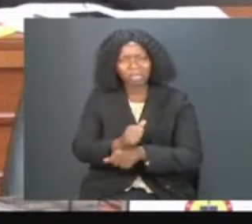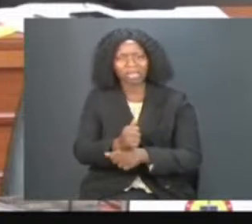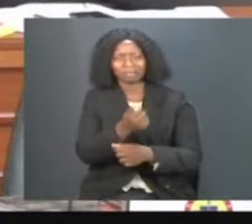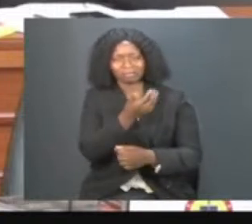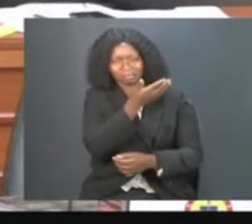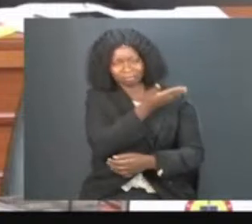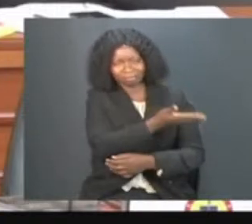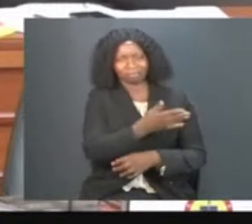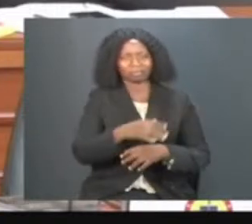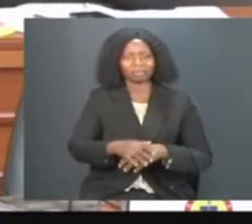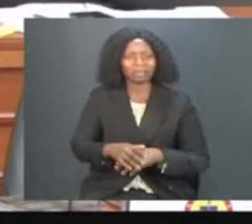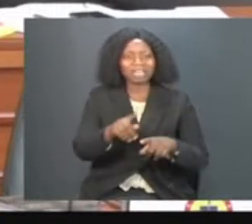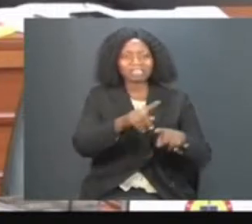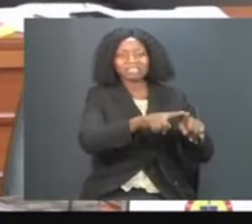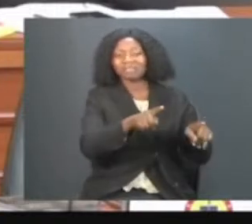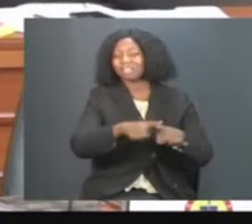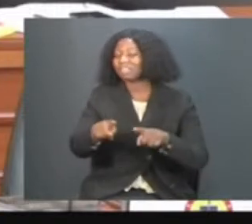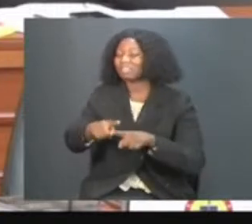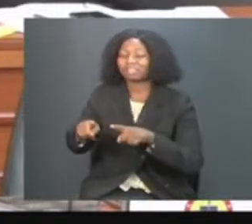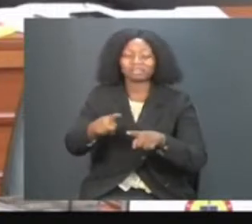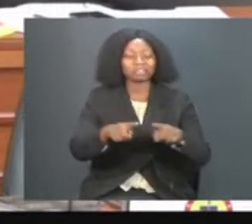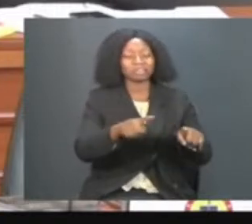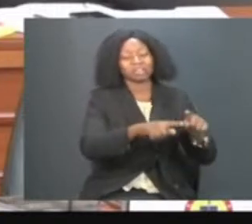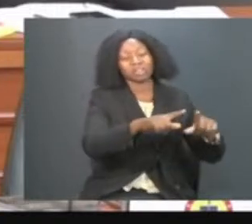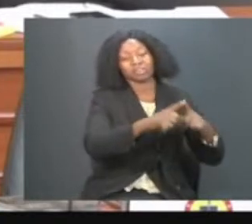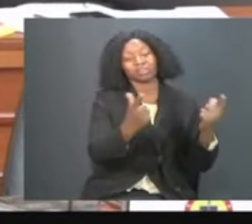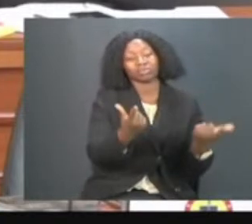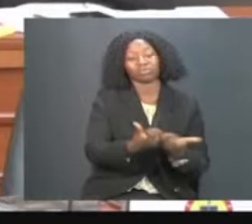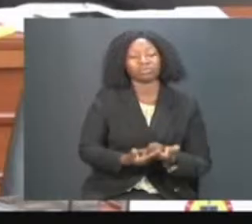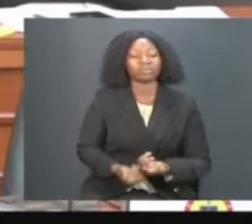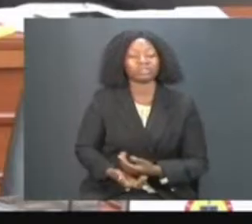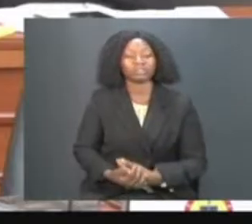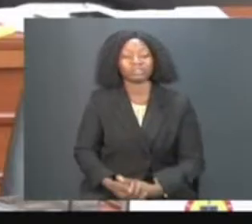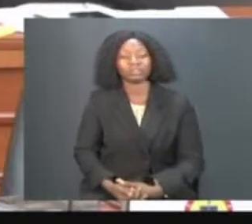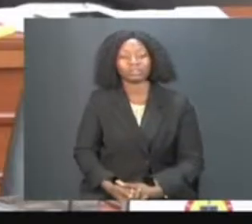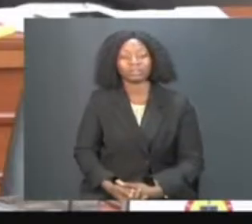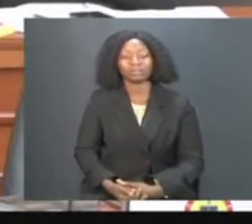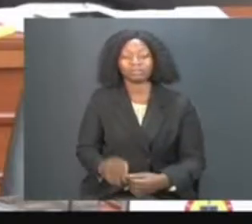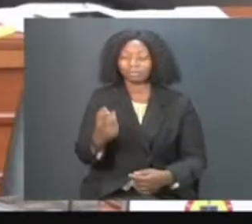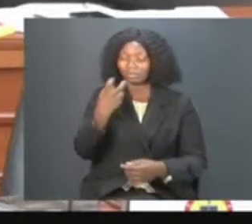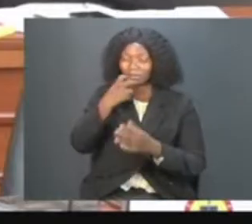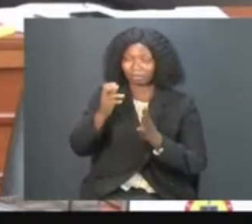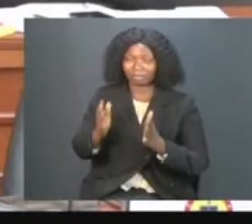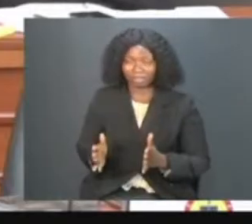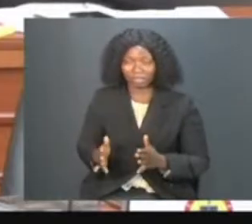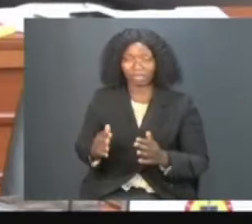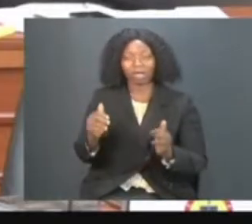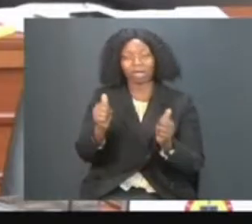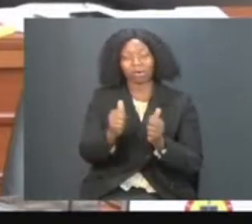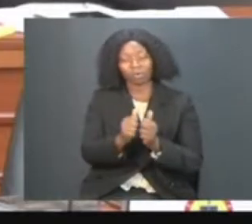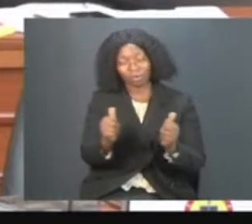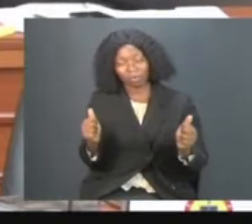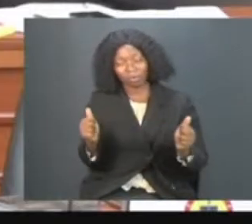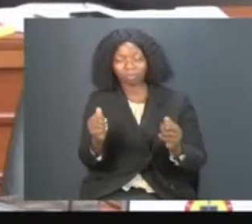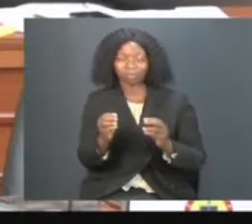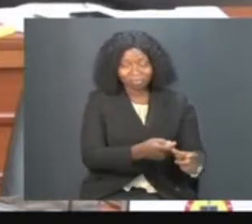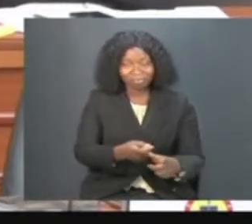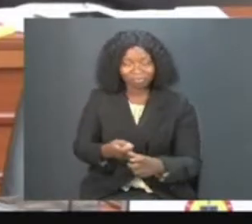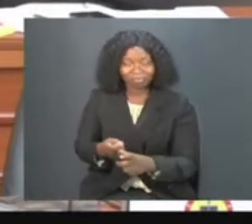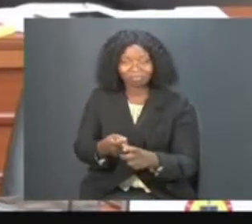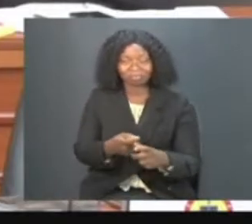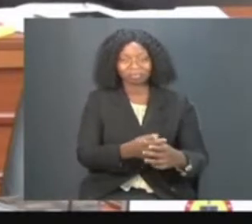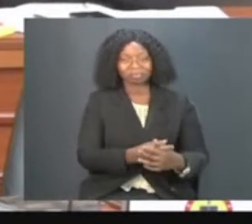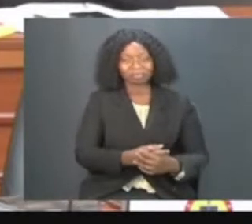being handled by various ministries, departments, and agencies. And so, Mr. Speaker, without more, I will